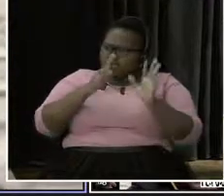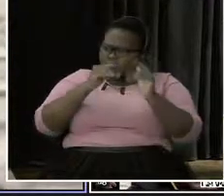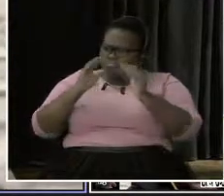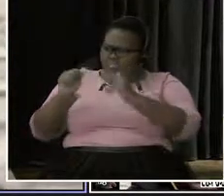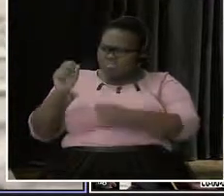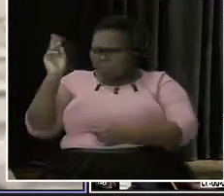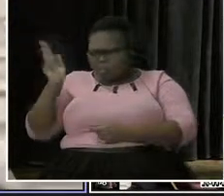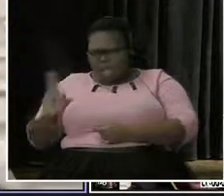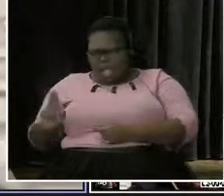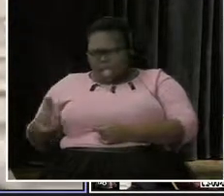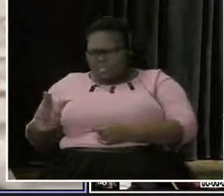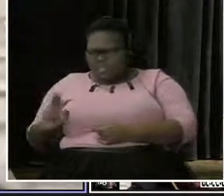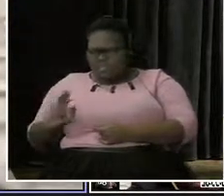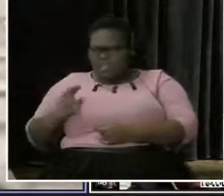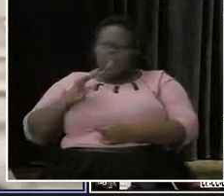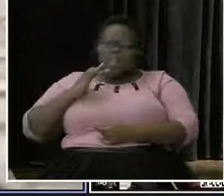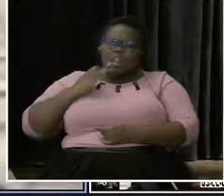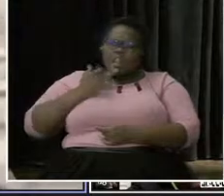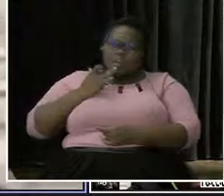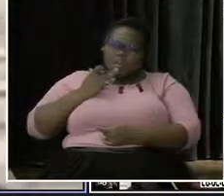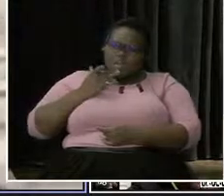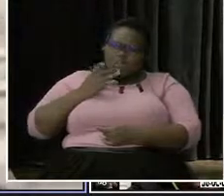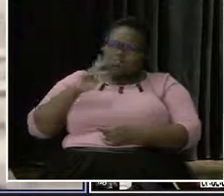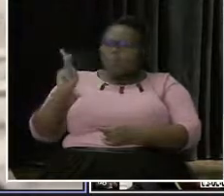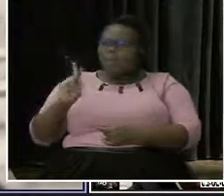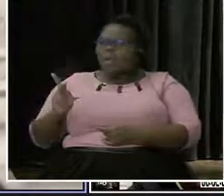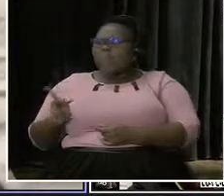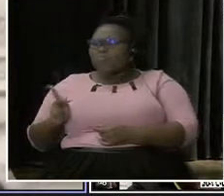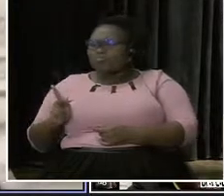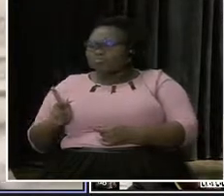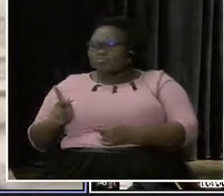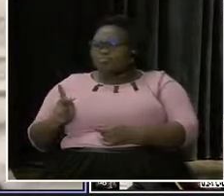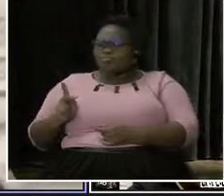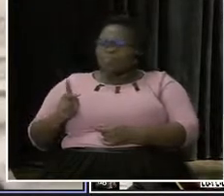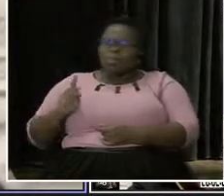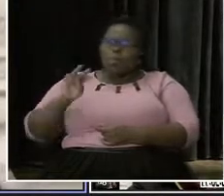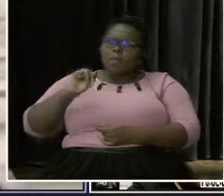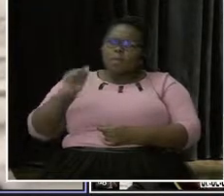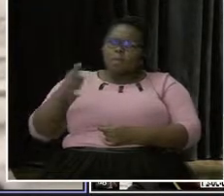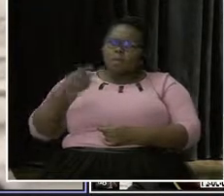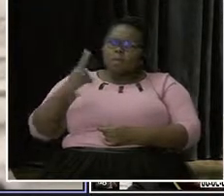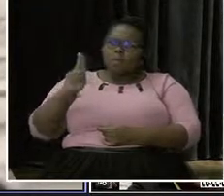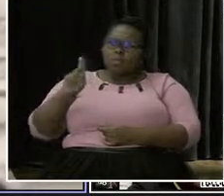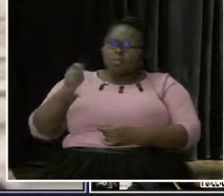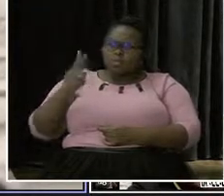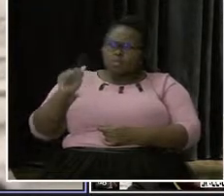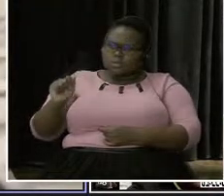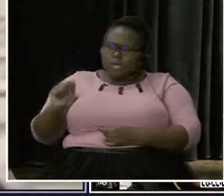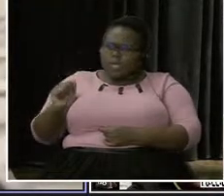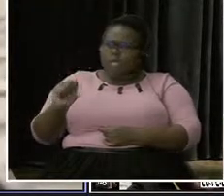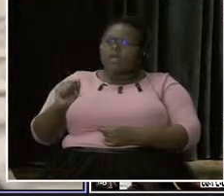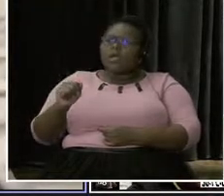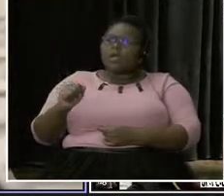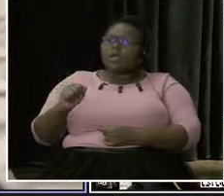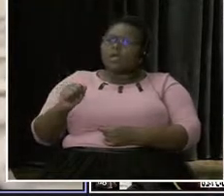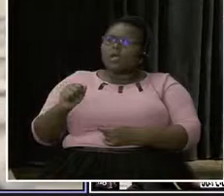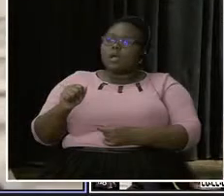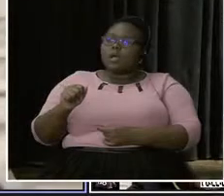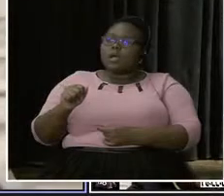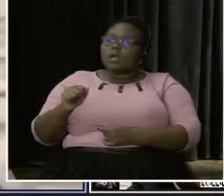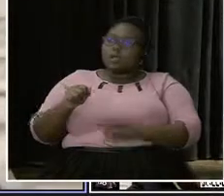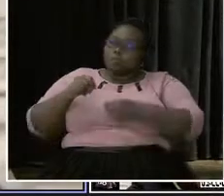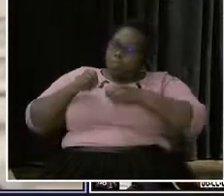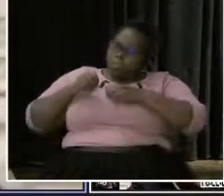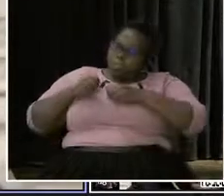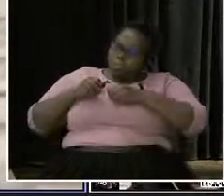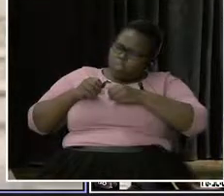Umlazi, Lamontville, Kwamashu, Kwamakuta, Chesterville, there was widespread looting